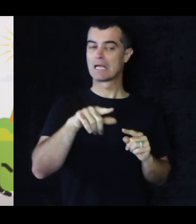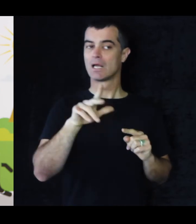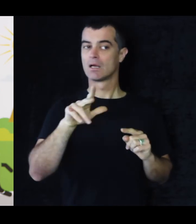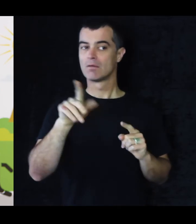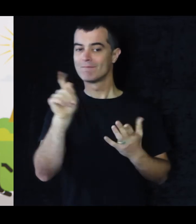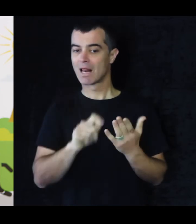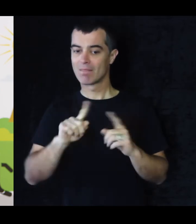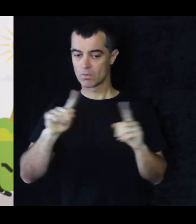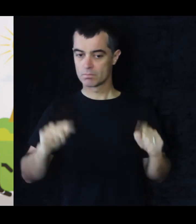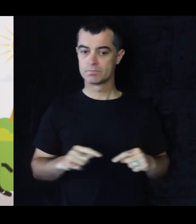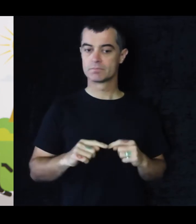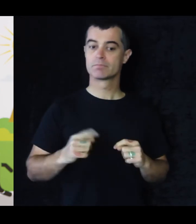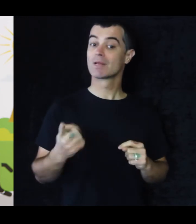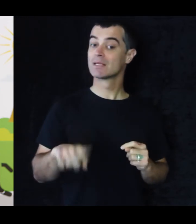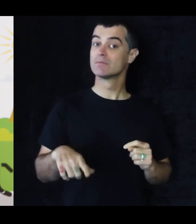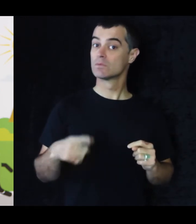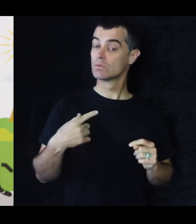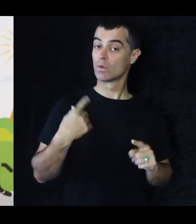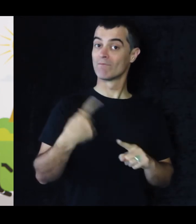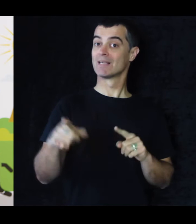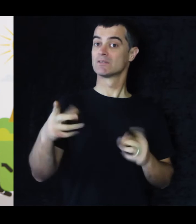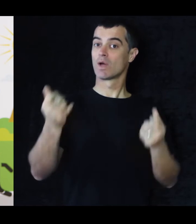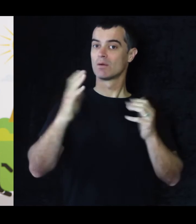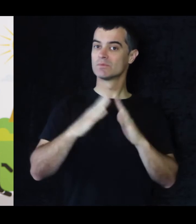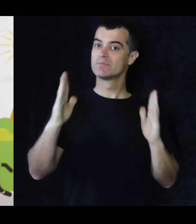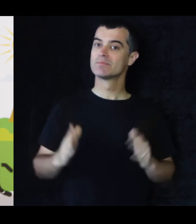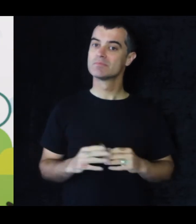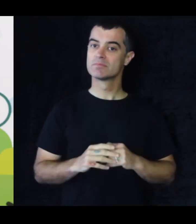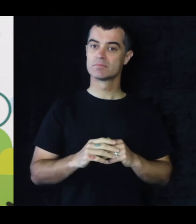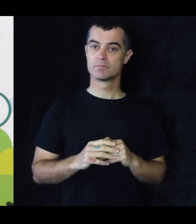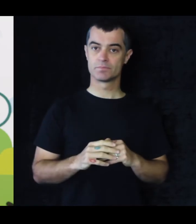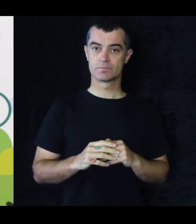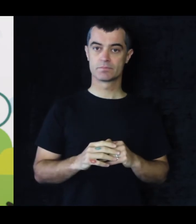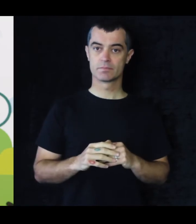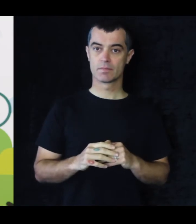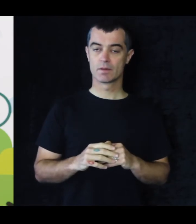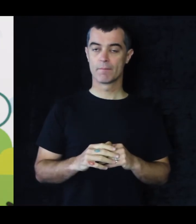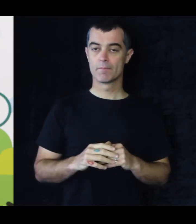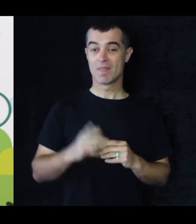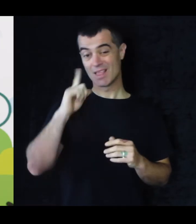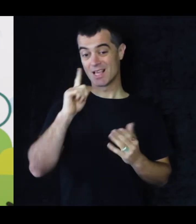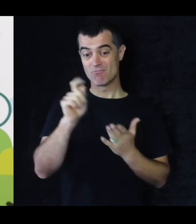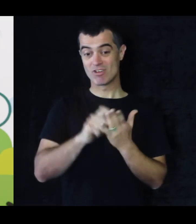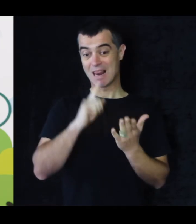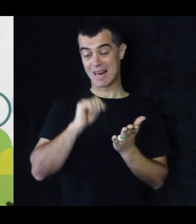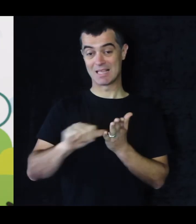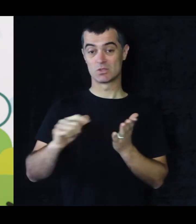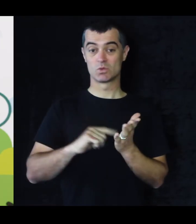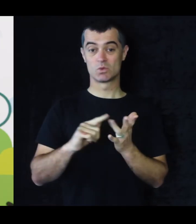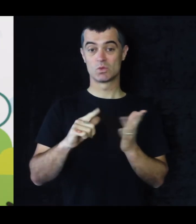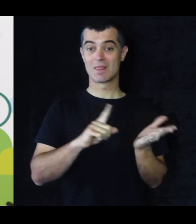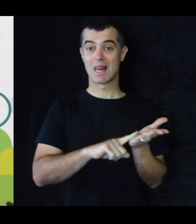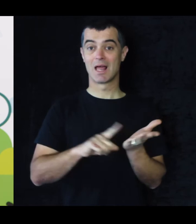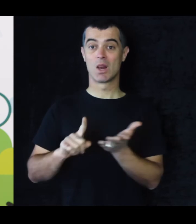care of filling out the form, and we very quickly got a house. I would suggest even writing a letter to